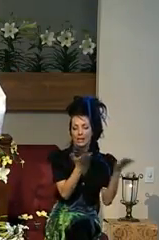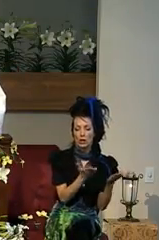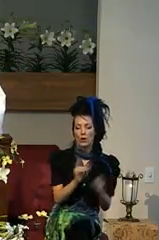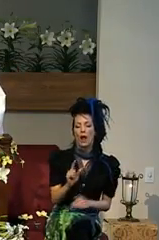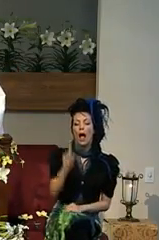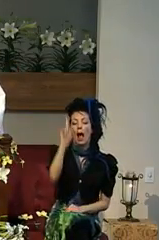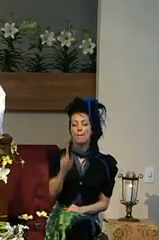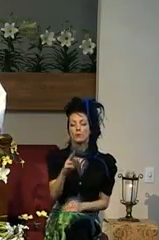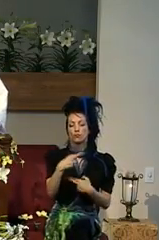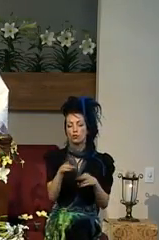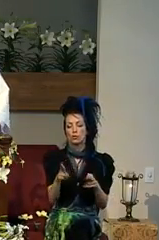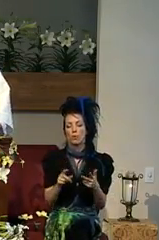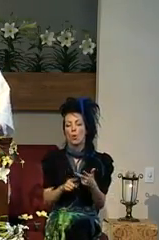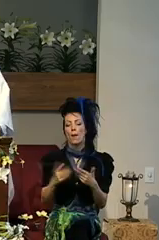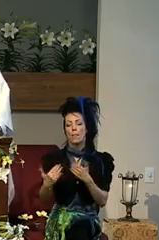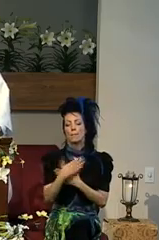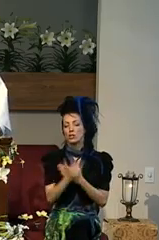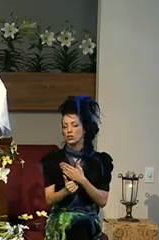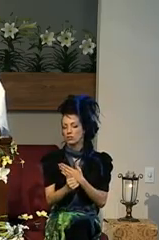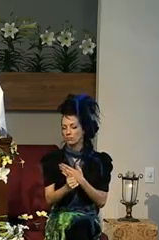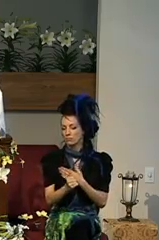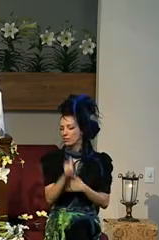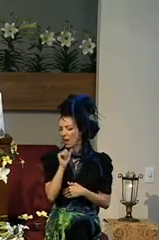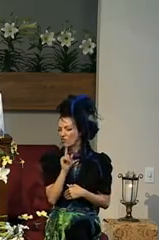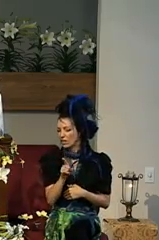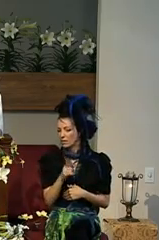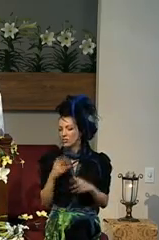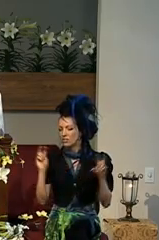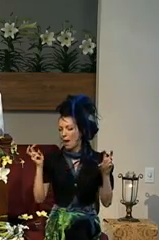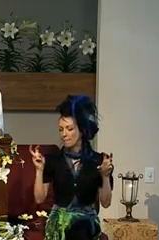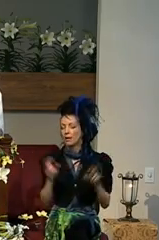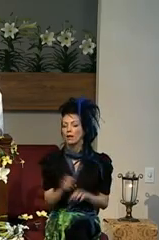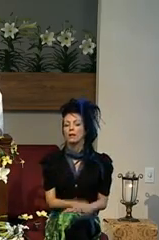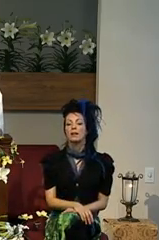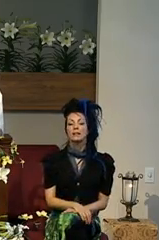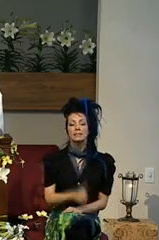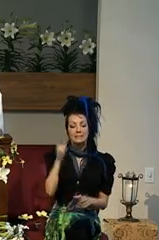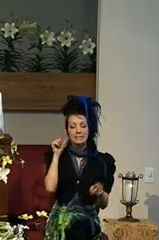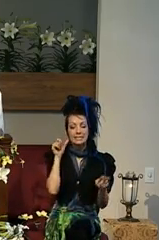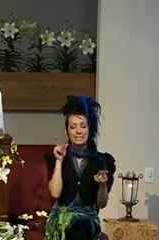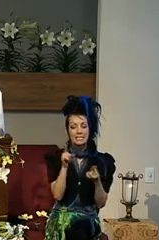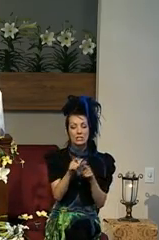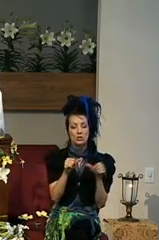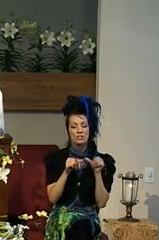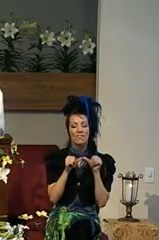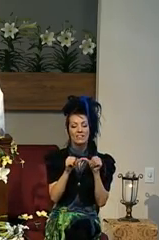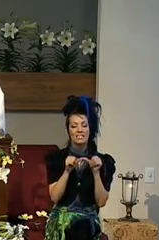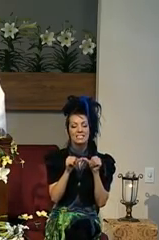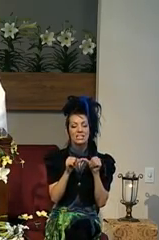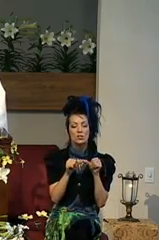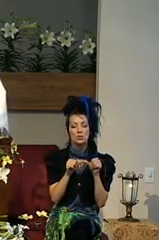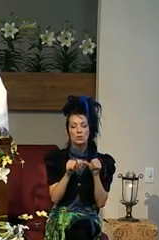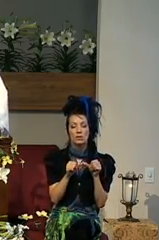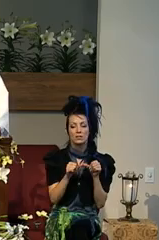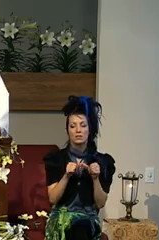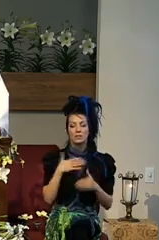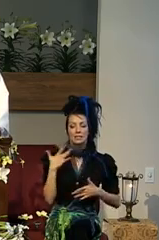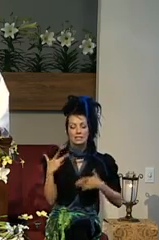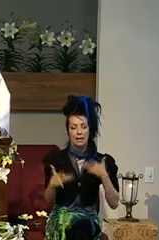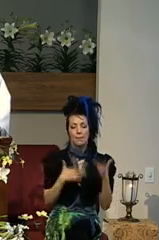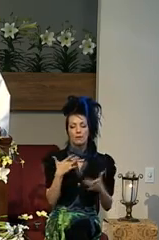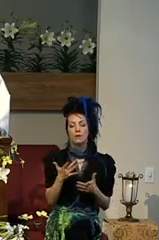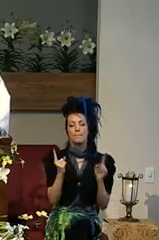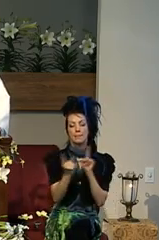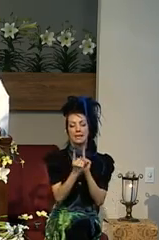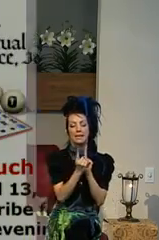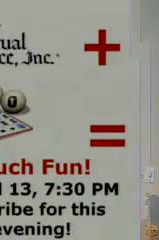of English. The Sisters of Perpetual Indulgence will be meeting with us on Friday, April the 13th. They are